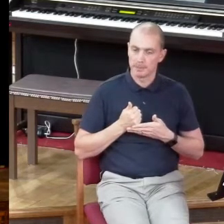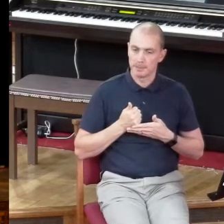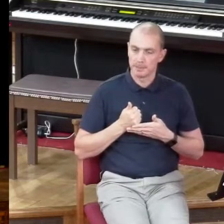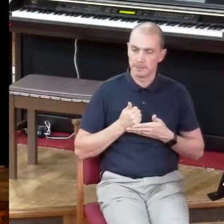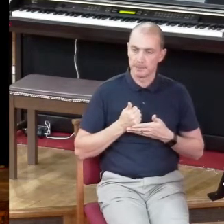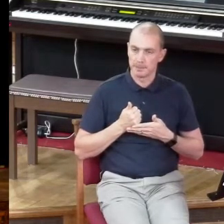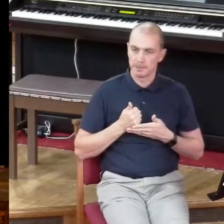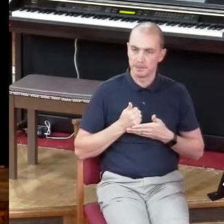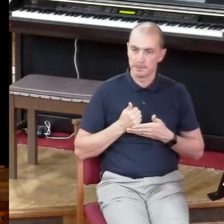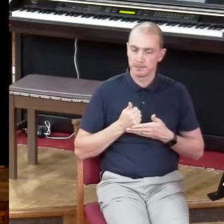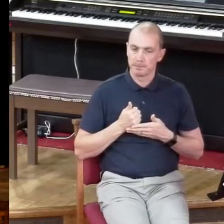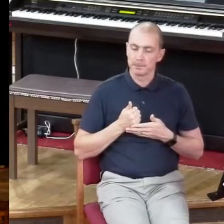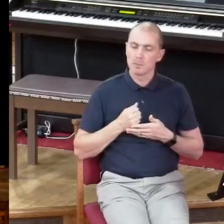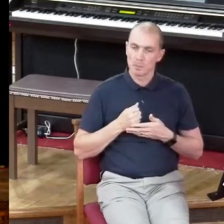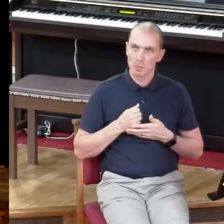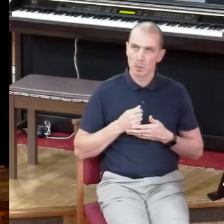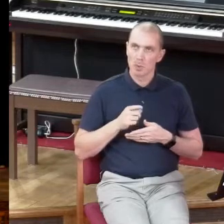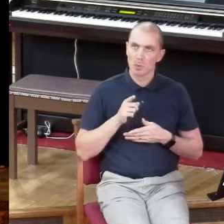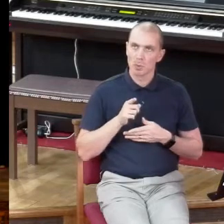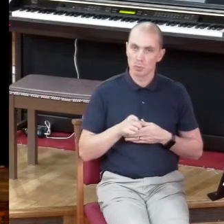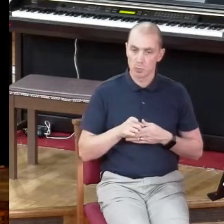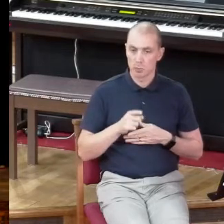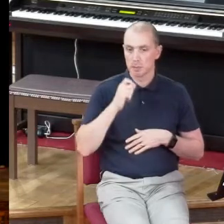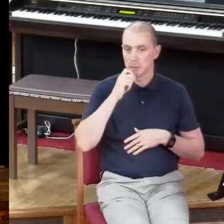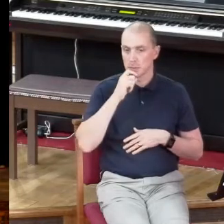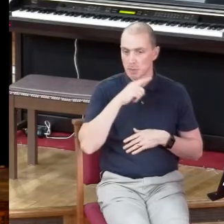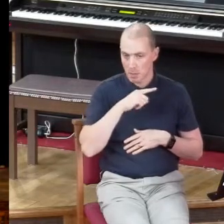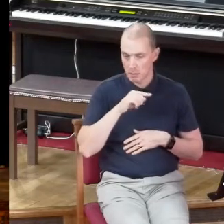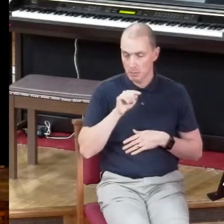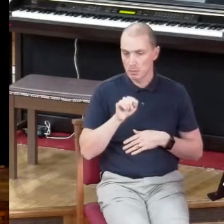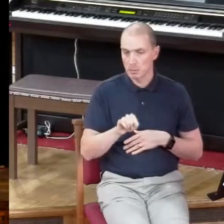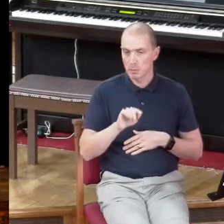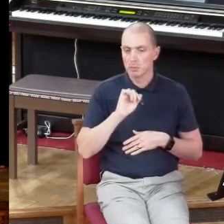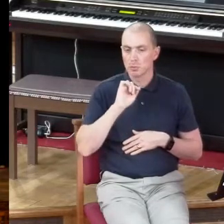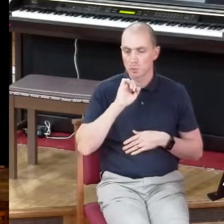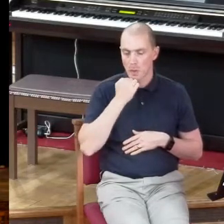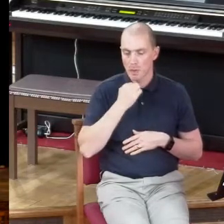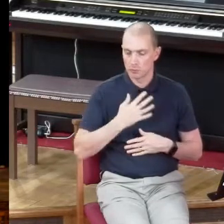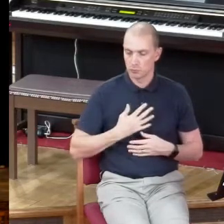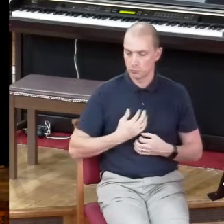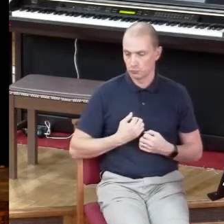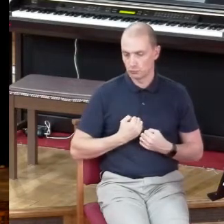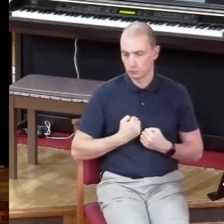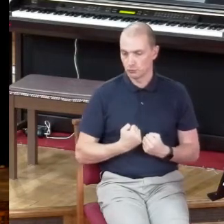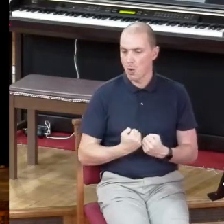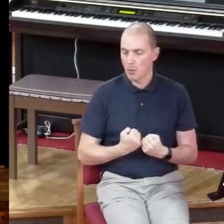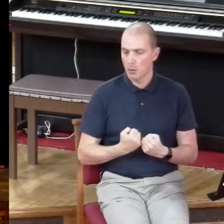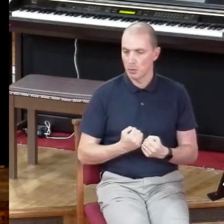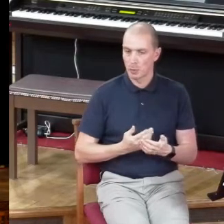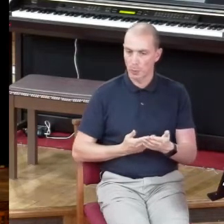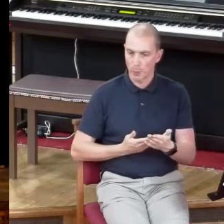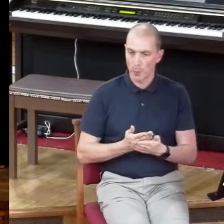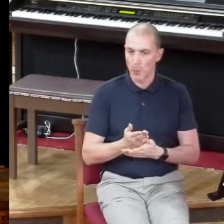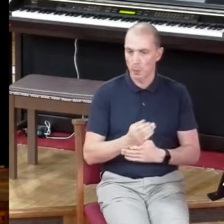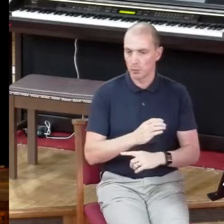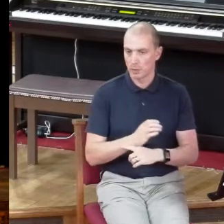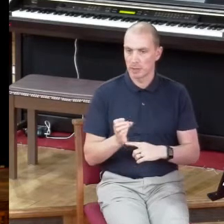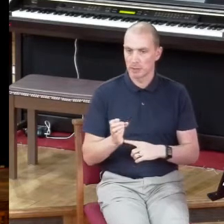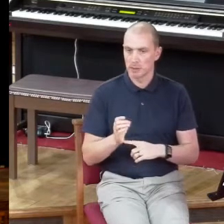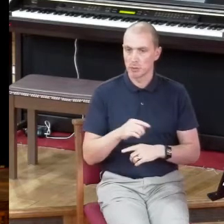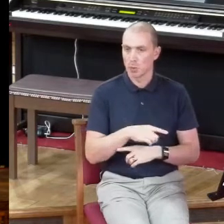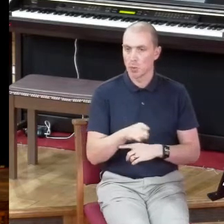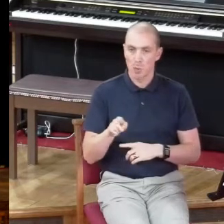son, be strong in the grace that is in Christ Jesus. And the things you have heard me